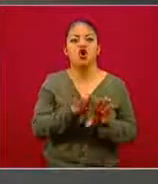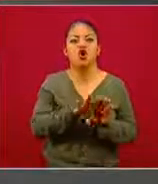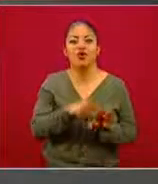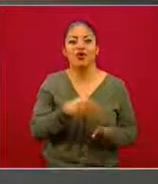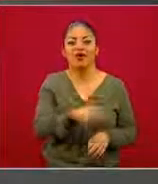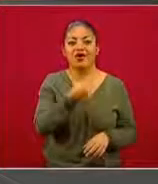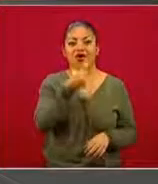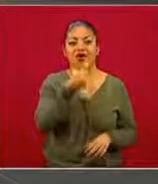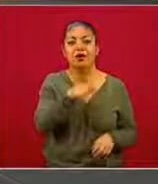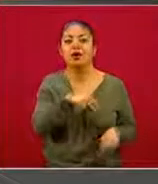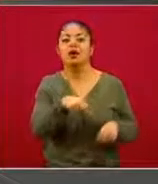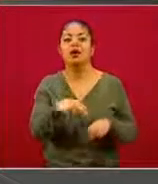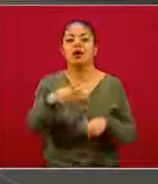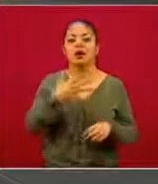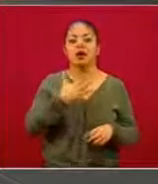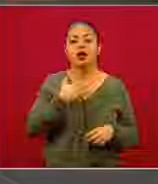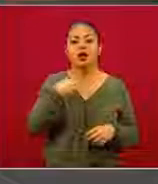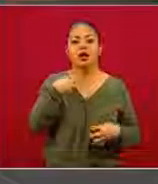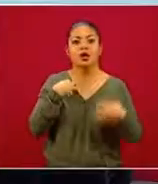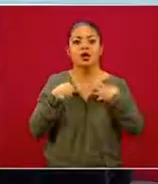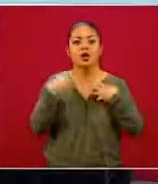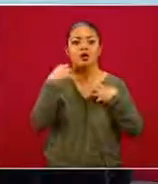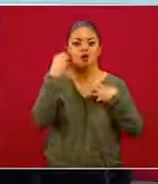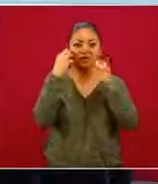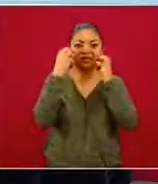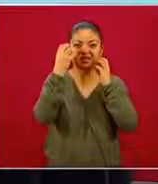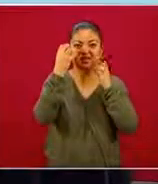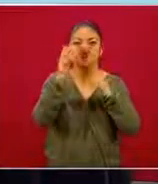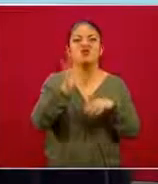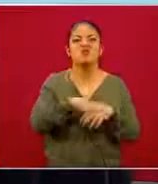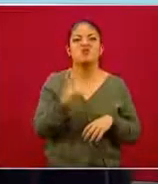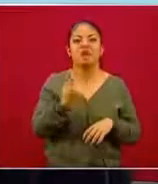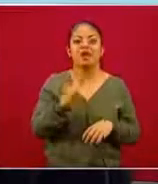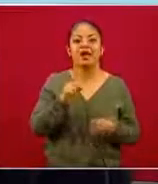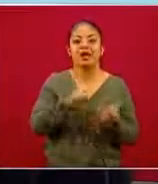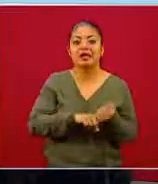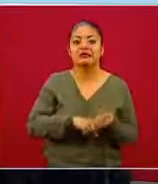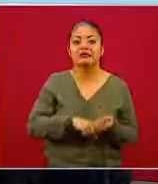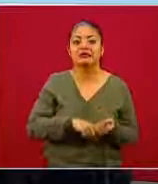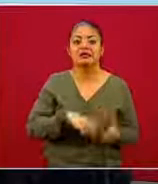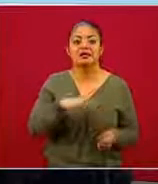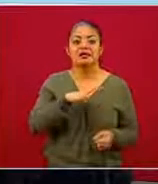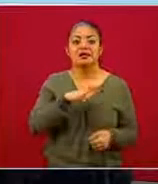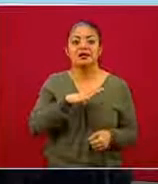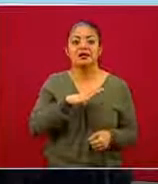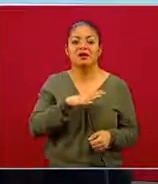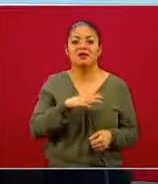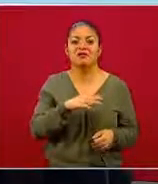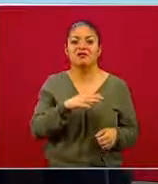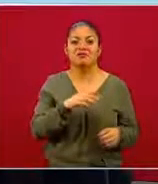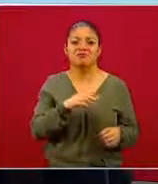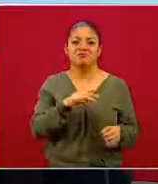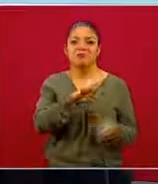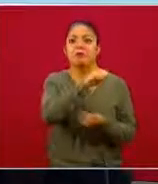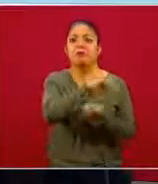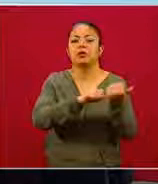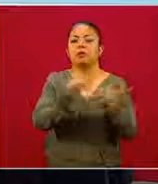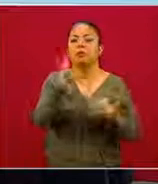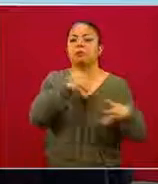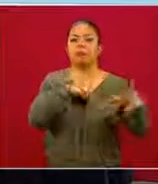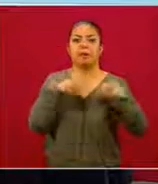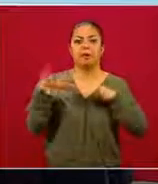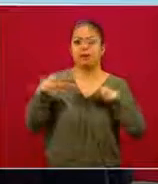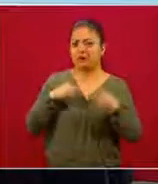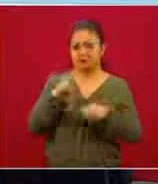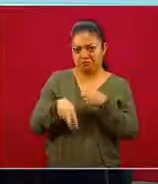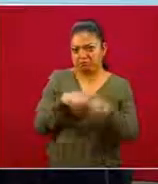ones. So children arrive to their pediatrician and you see that they've had contact with all